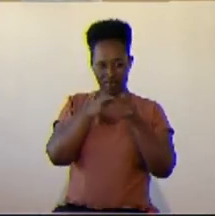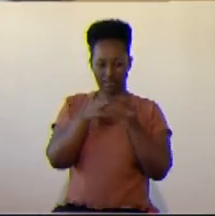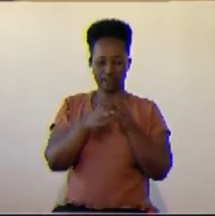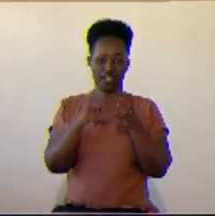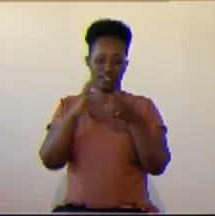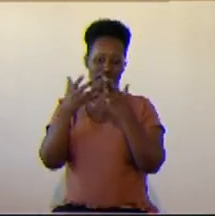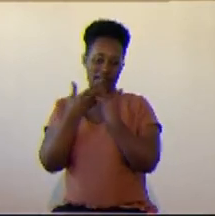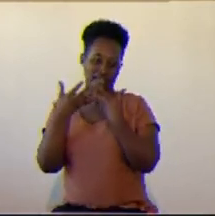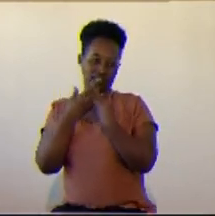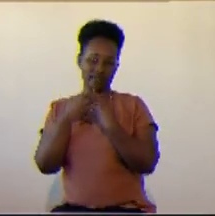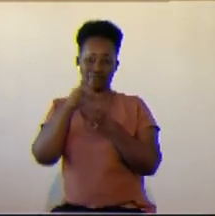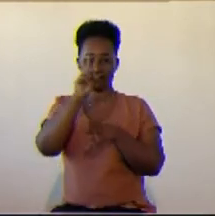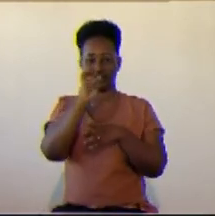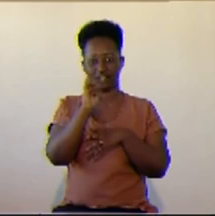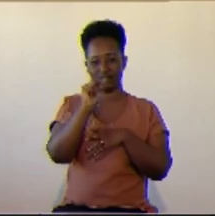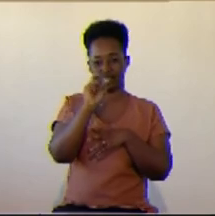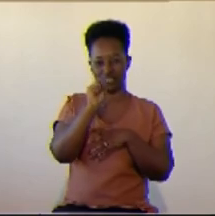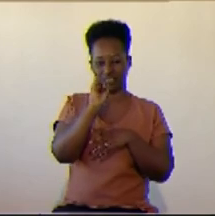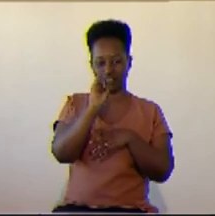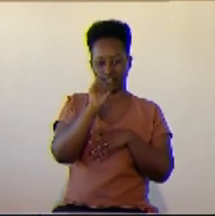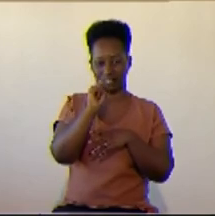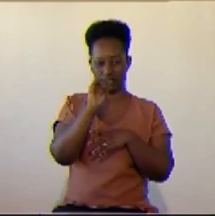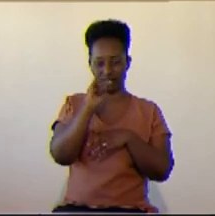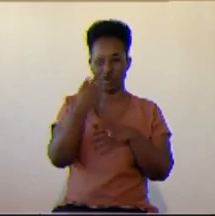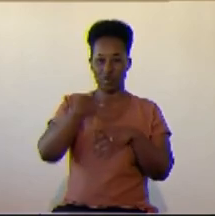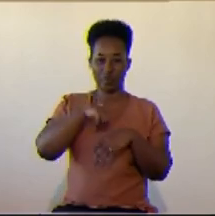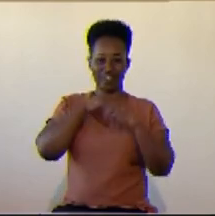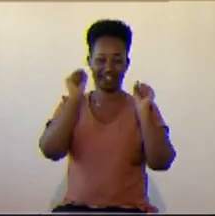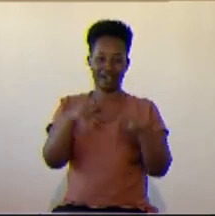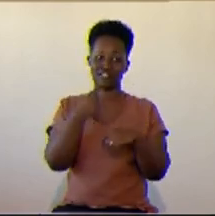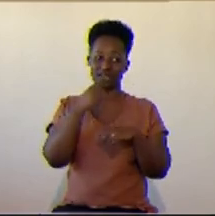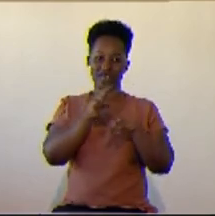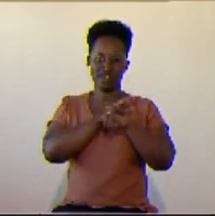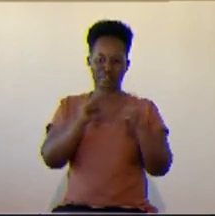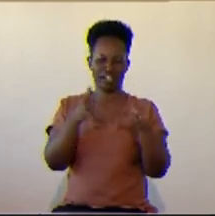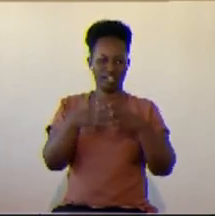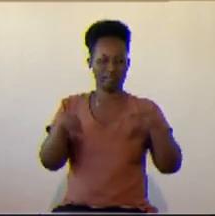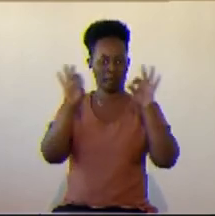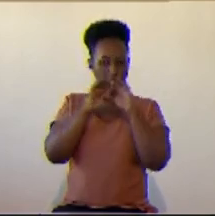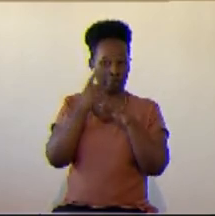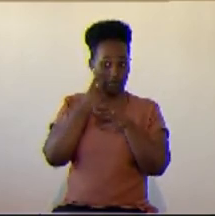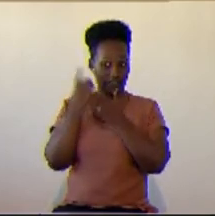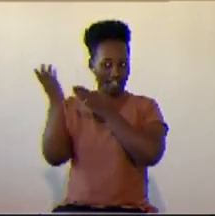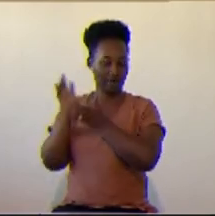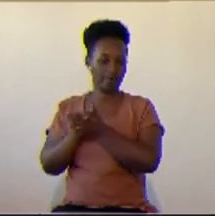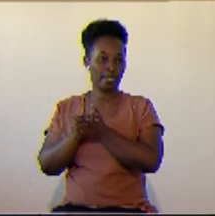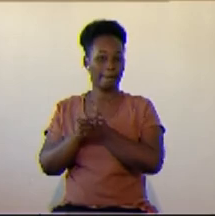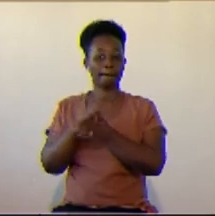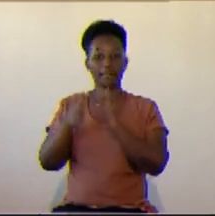relative density, we shall then say, very important, follow me here, the